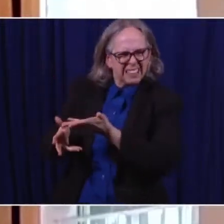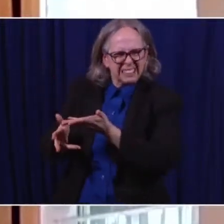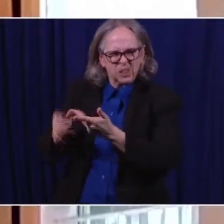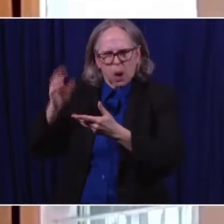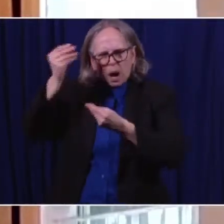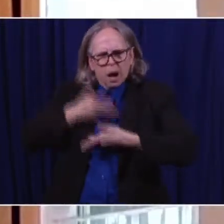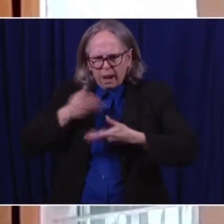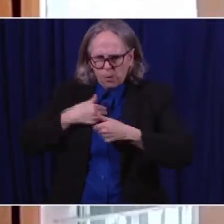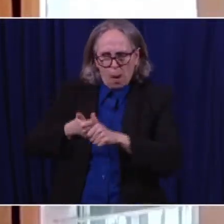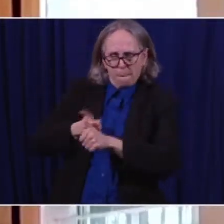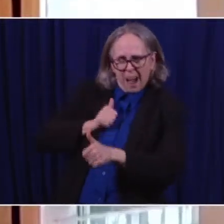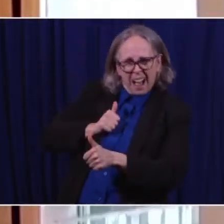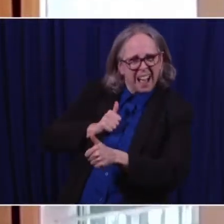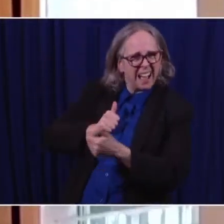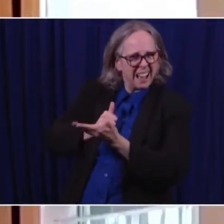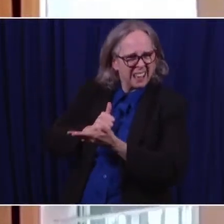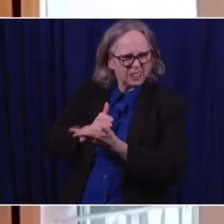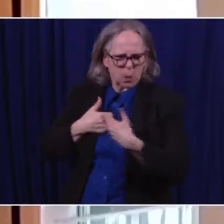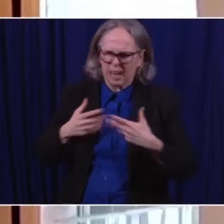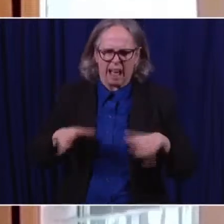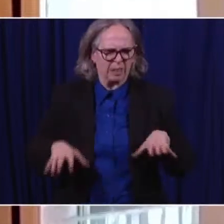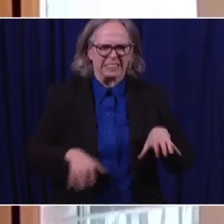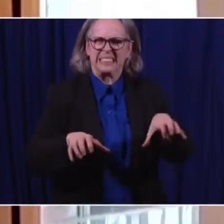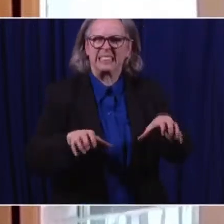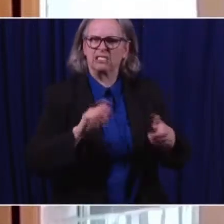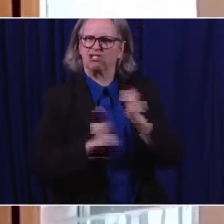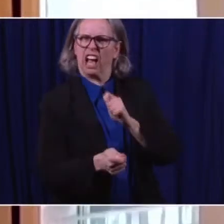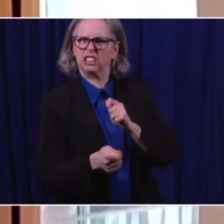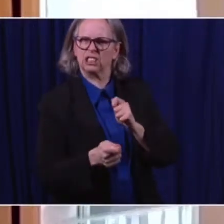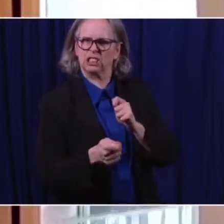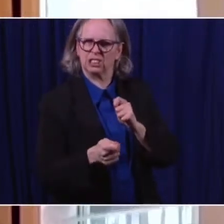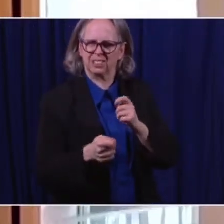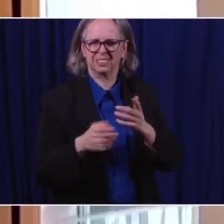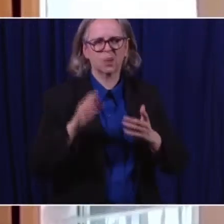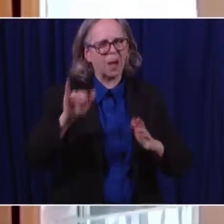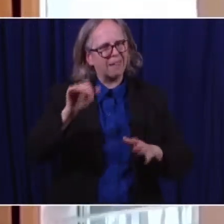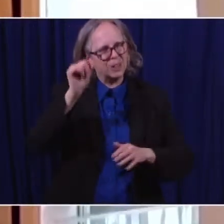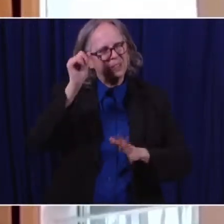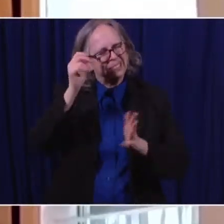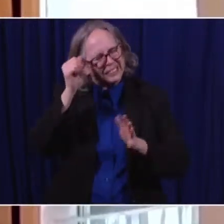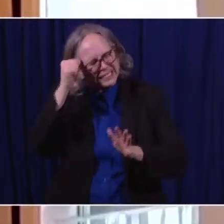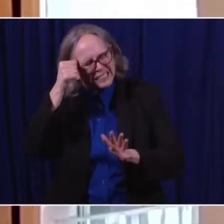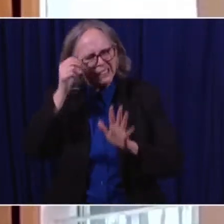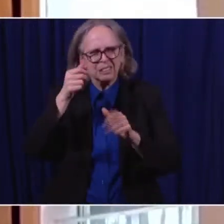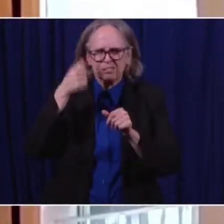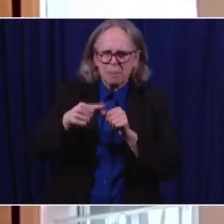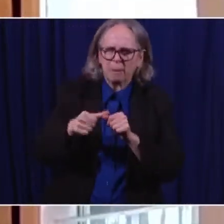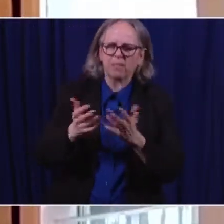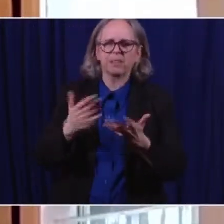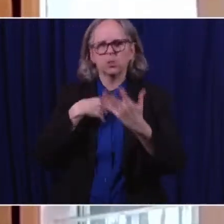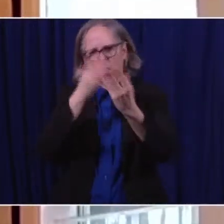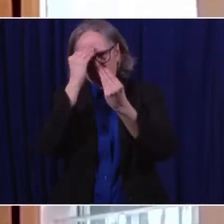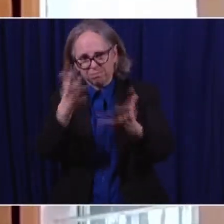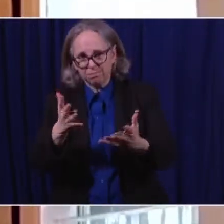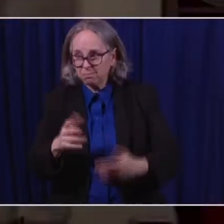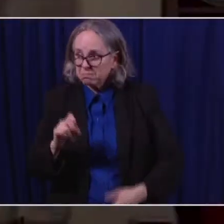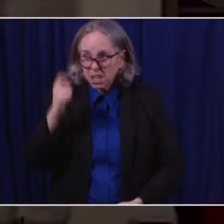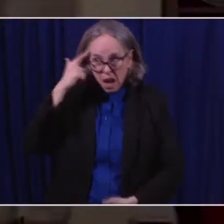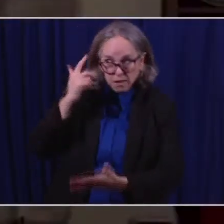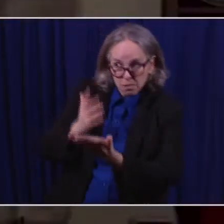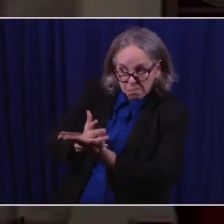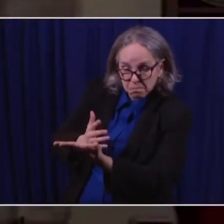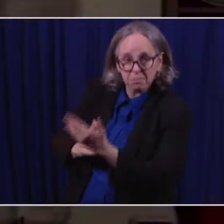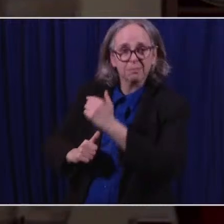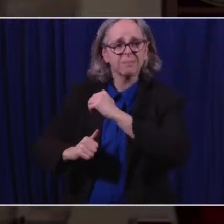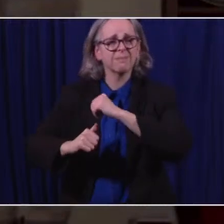measure. So we just have to bear that in mind. Governor, I'll turn it back to you. Well, Dr. Vanderhoff, we'll keep it